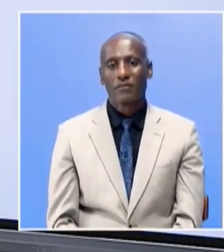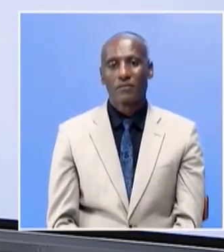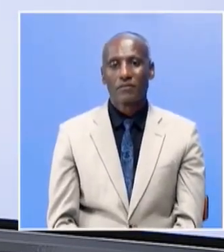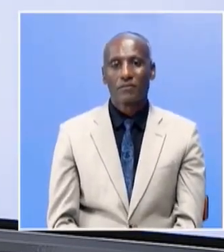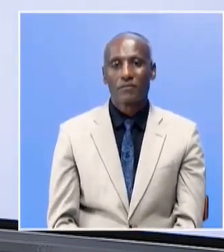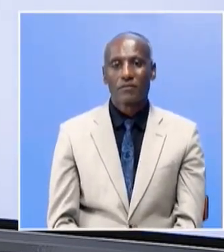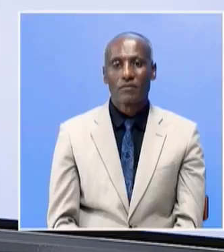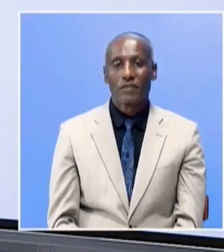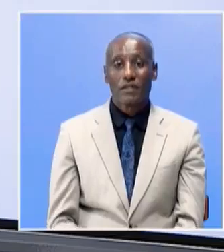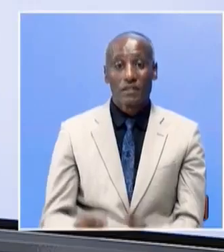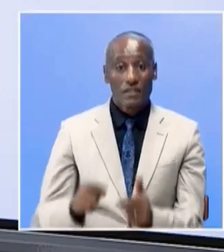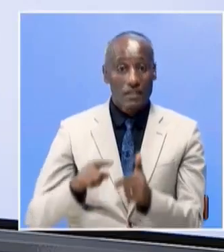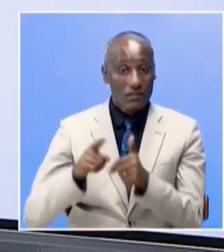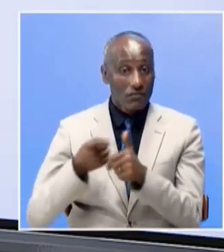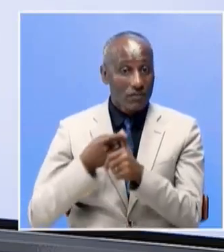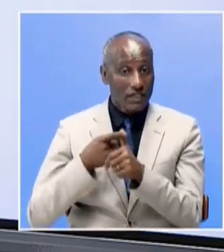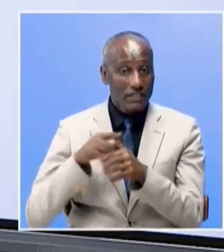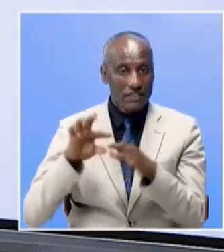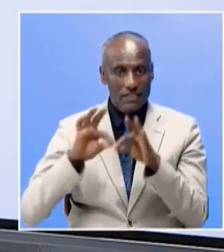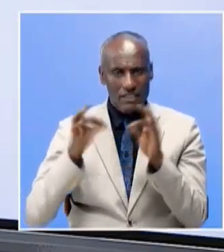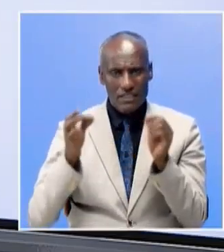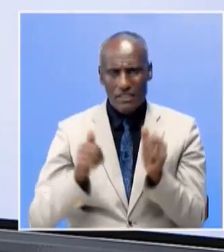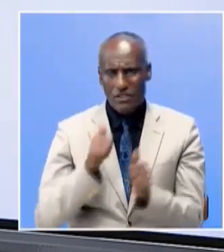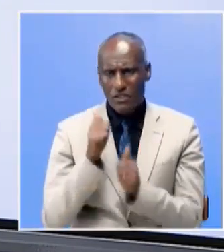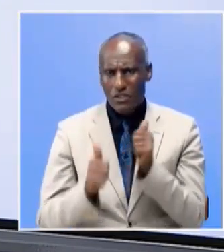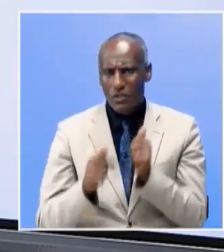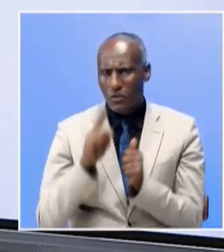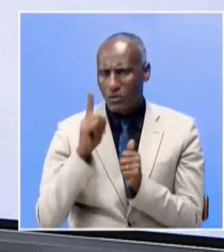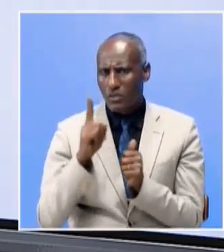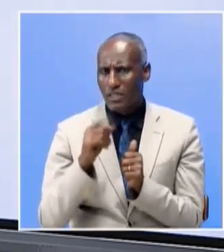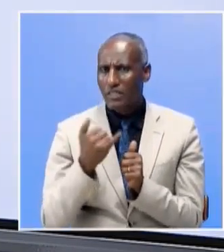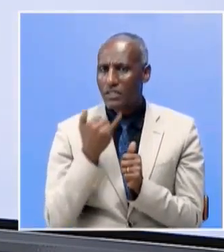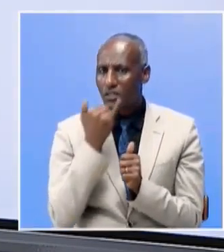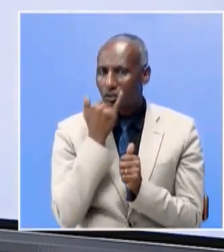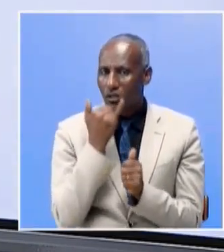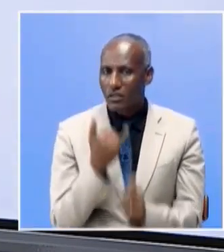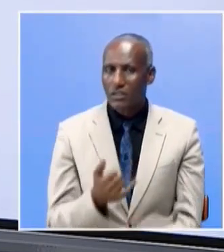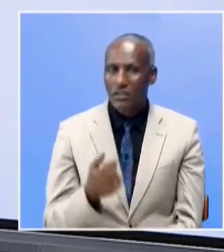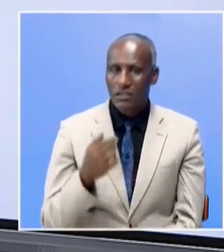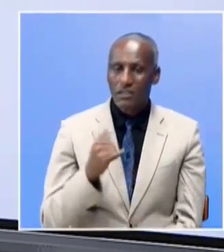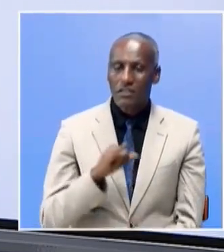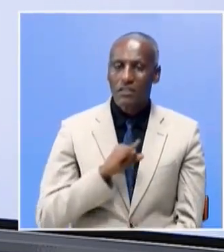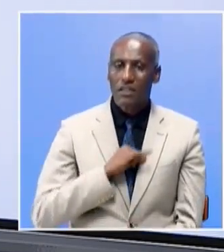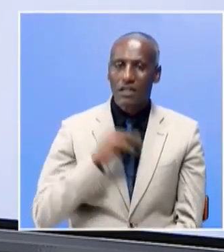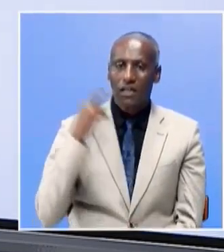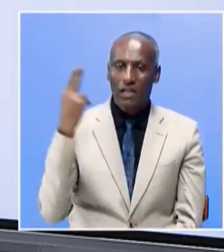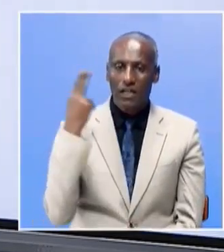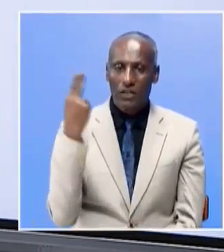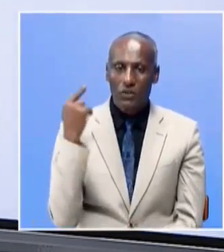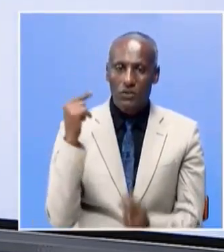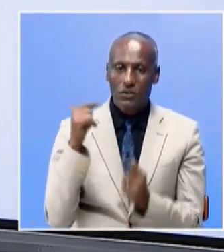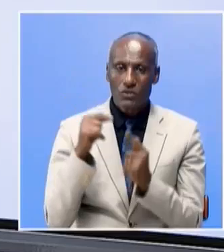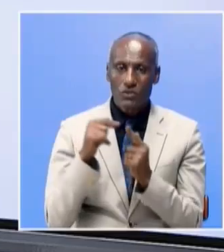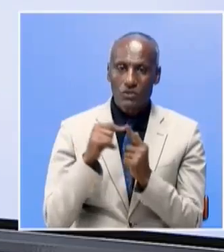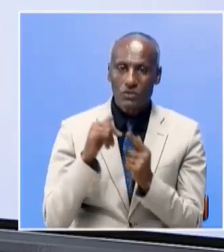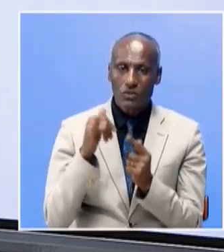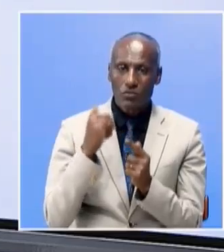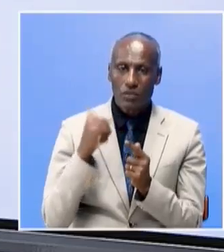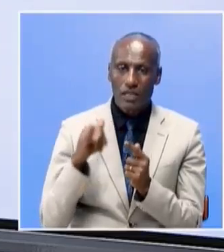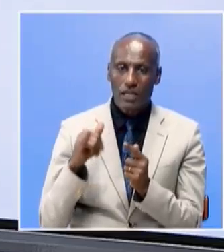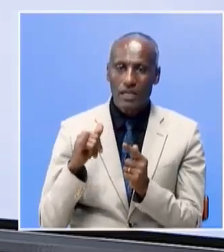So in the first sentence, which one is wrong? I used to play piano when I was a child.